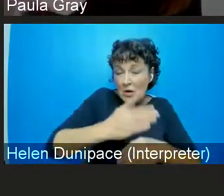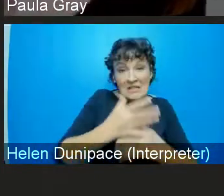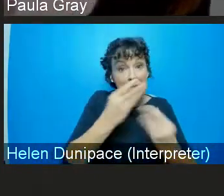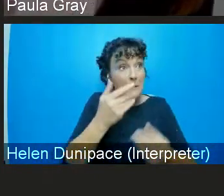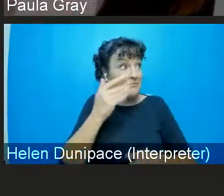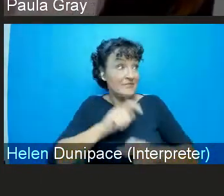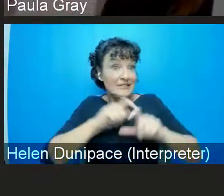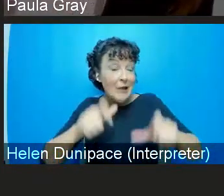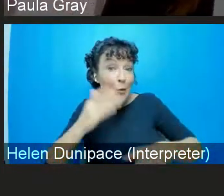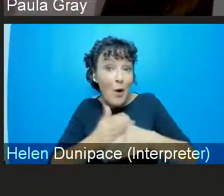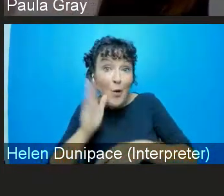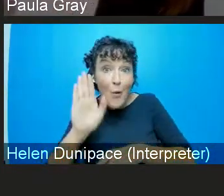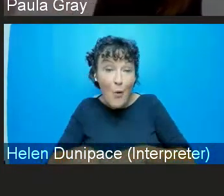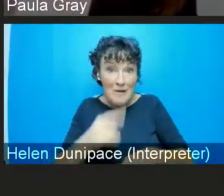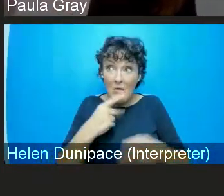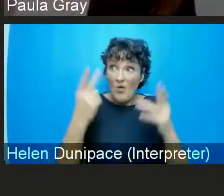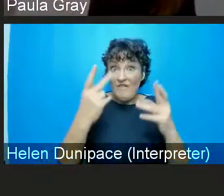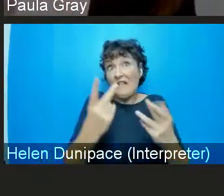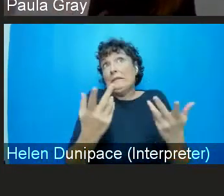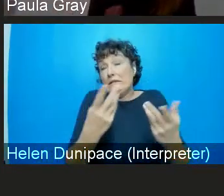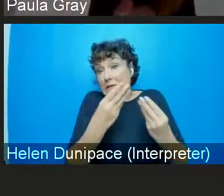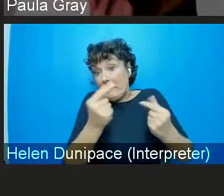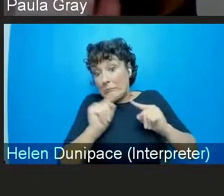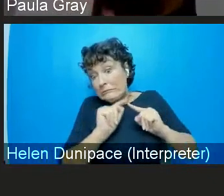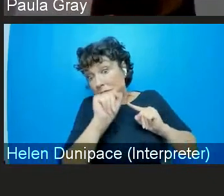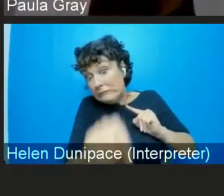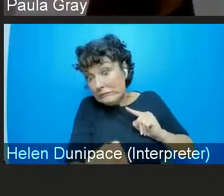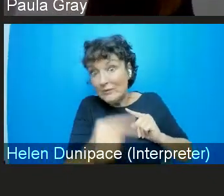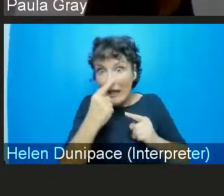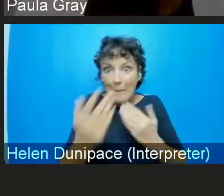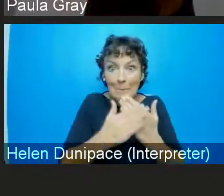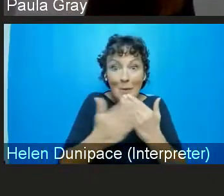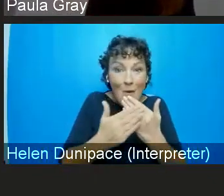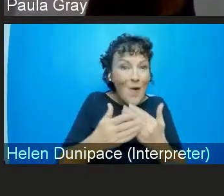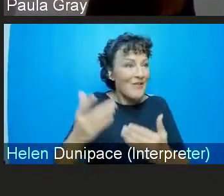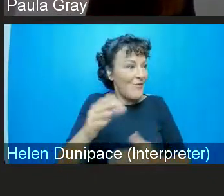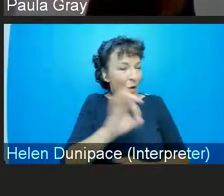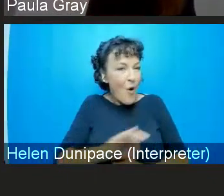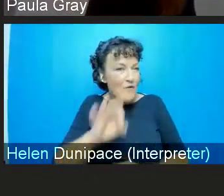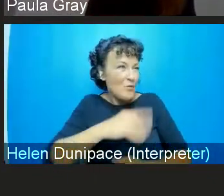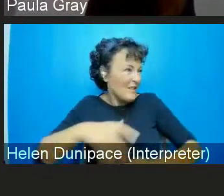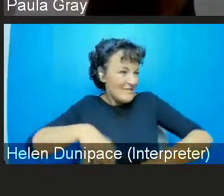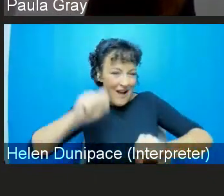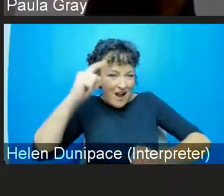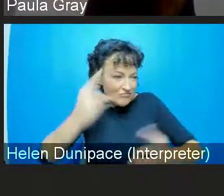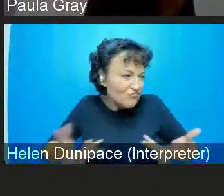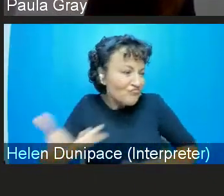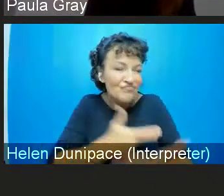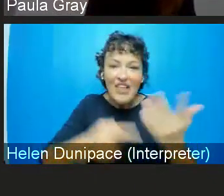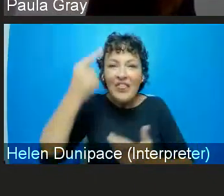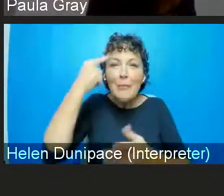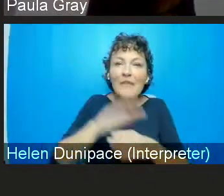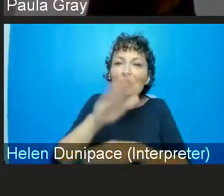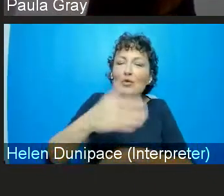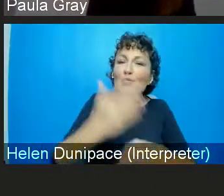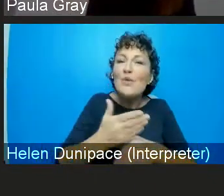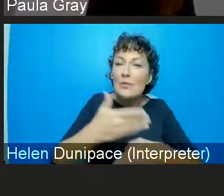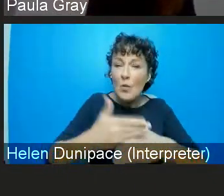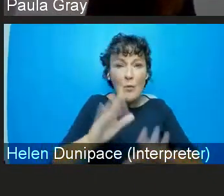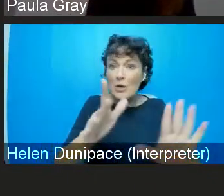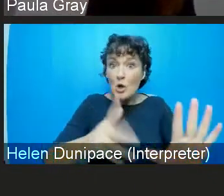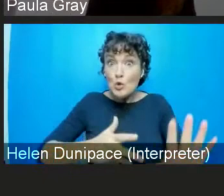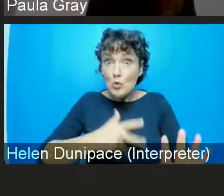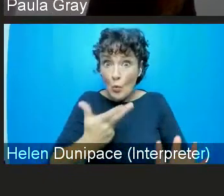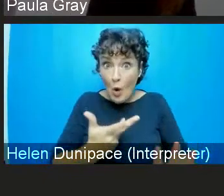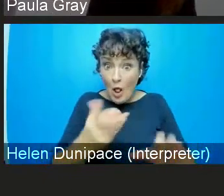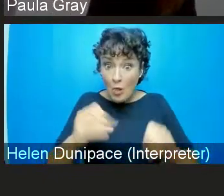point there's a semblance of normality when more of us can be in the office at once and we're thinking about things like future ways of working. We don't want to lose some of the benefits that we've had out